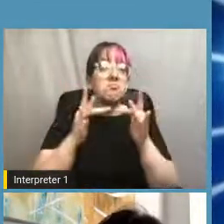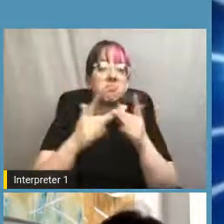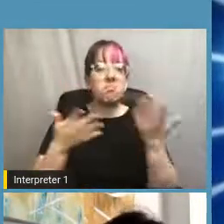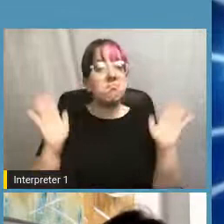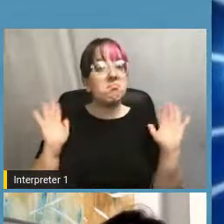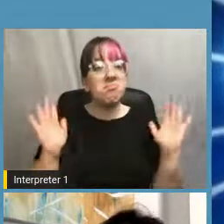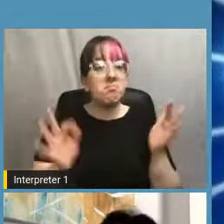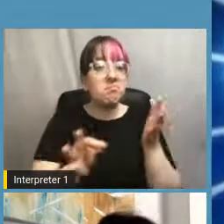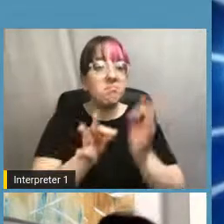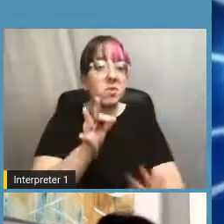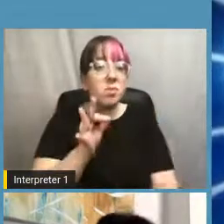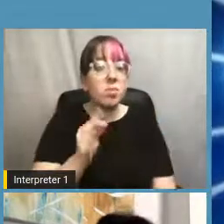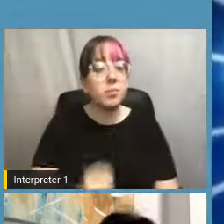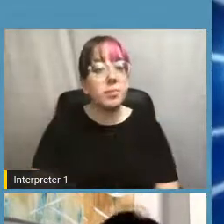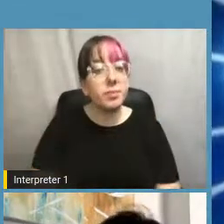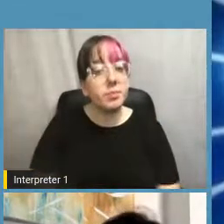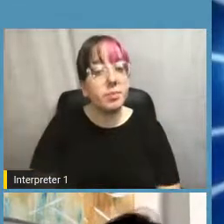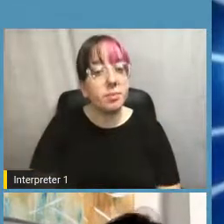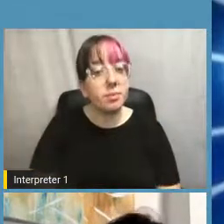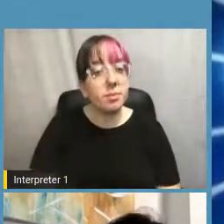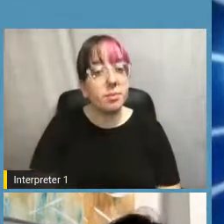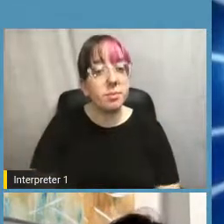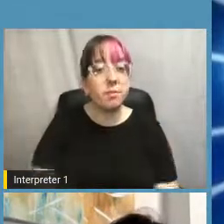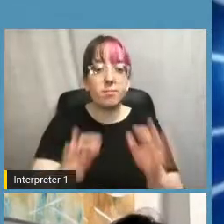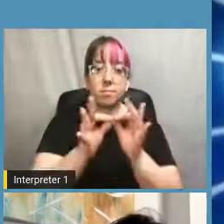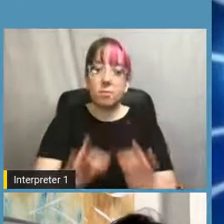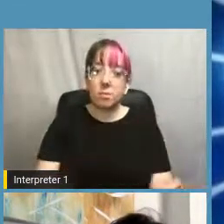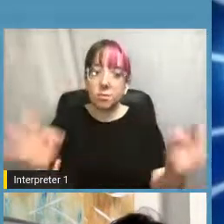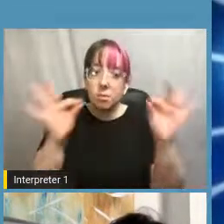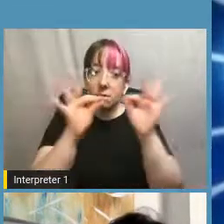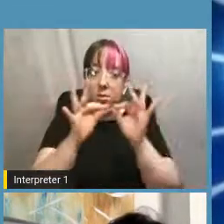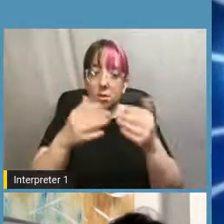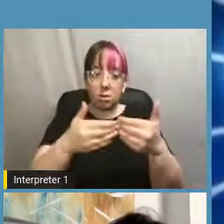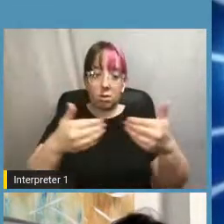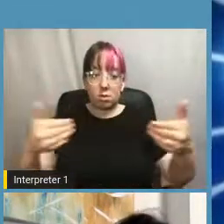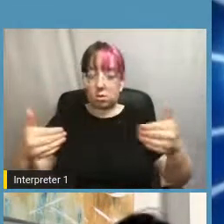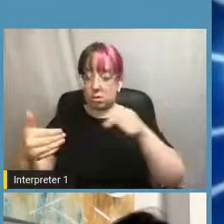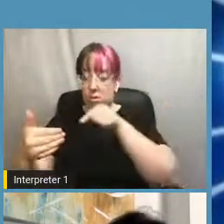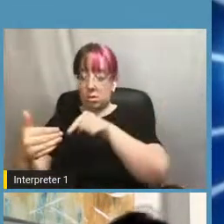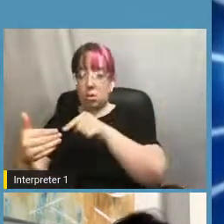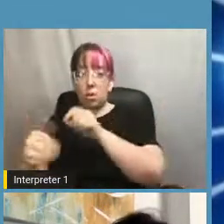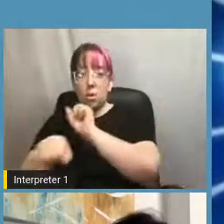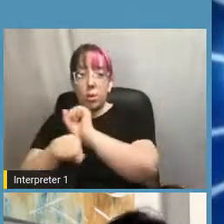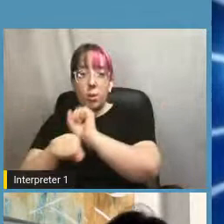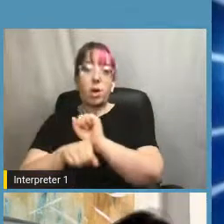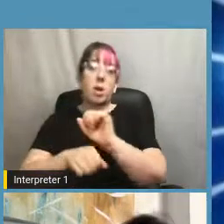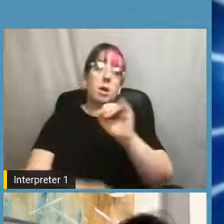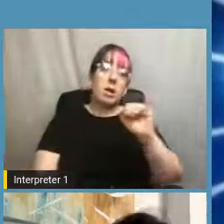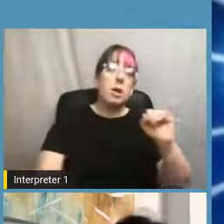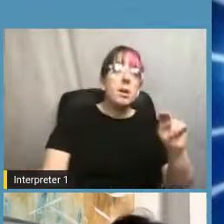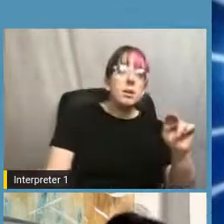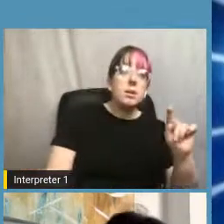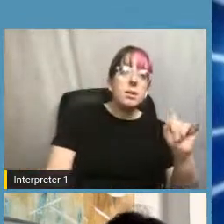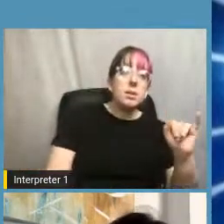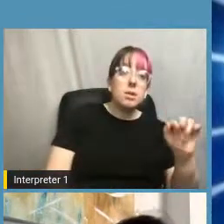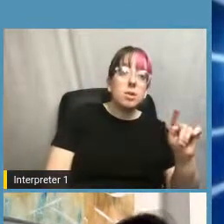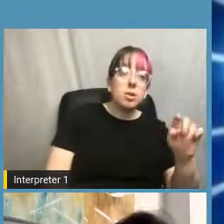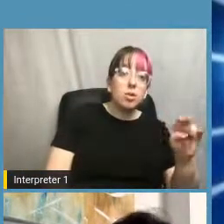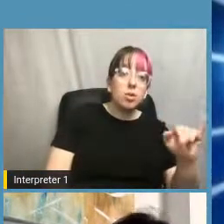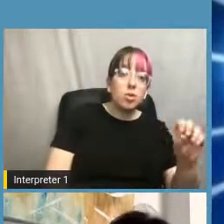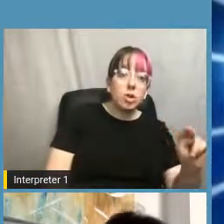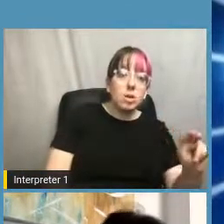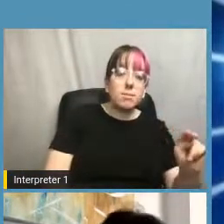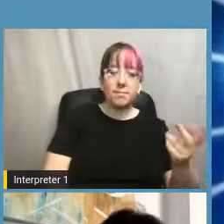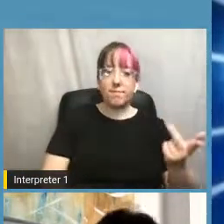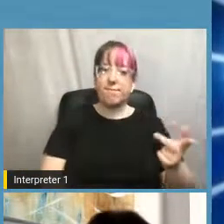having lunch or whatever. So that is very important, that you're separating your work from the institution to a degree. Obviously, you have your branding and things, they're